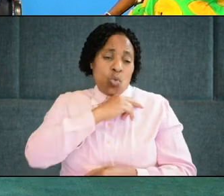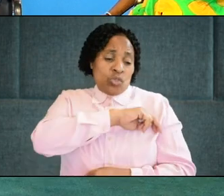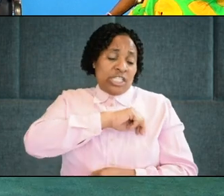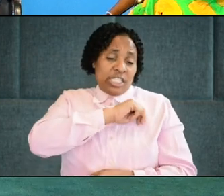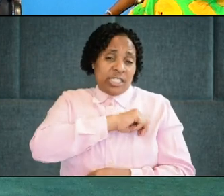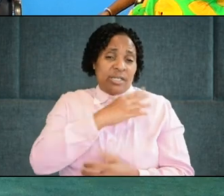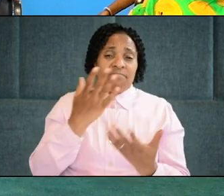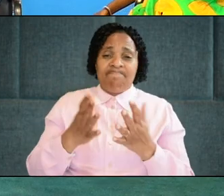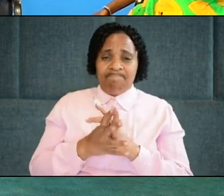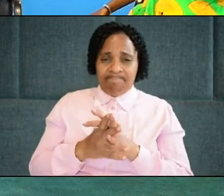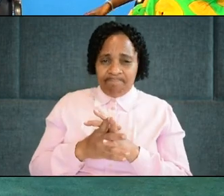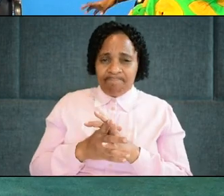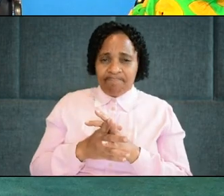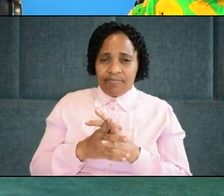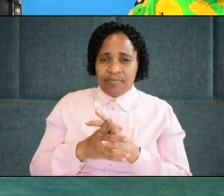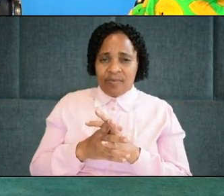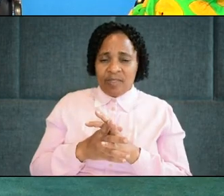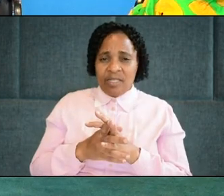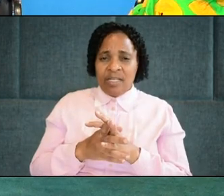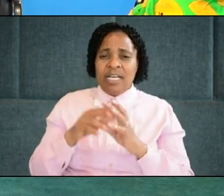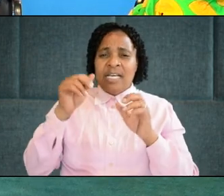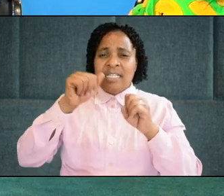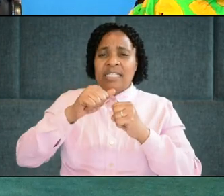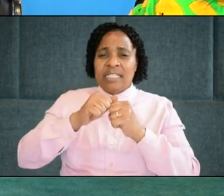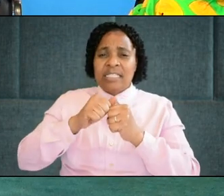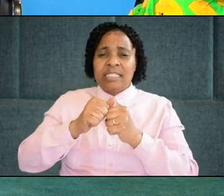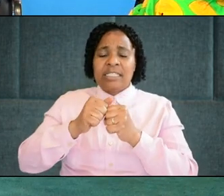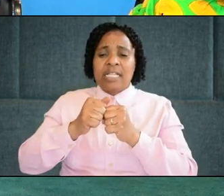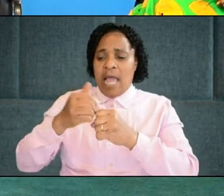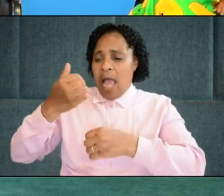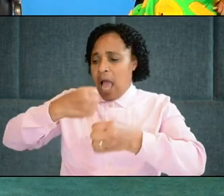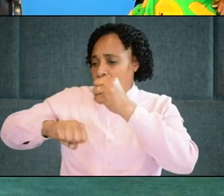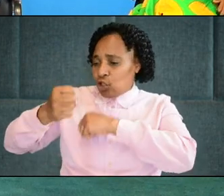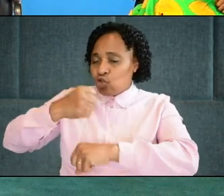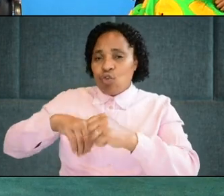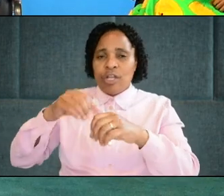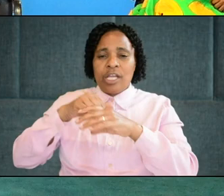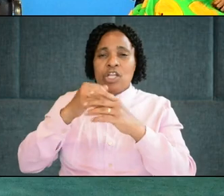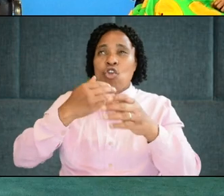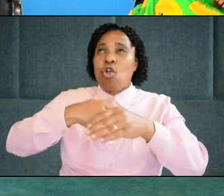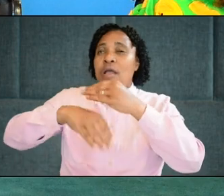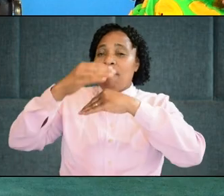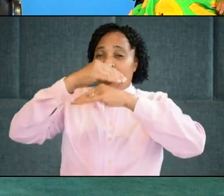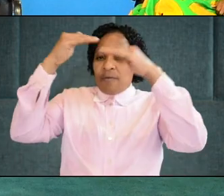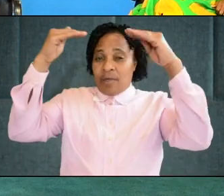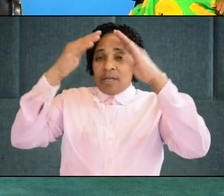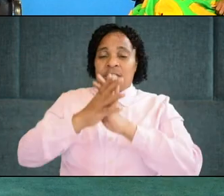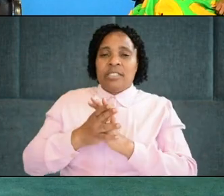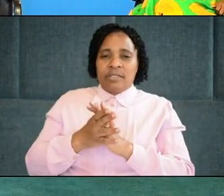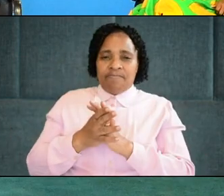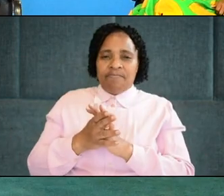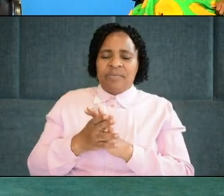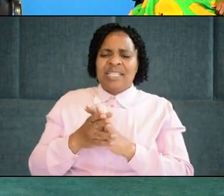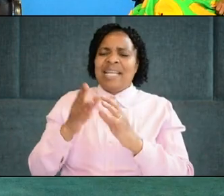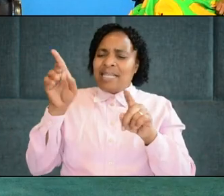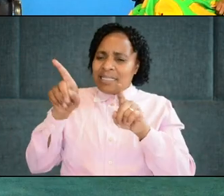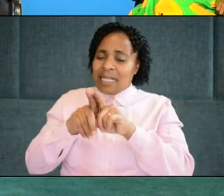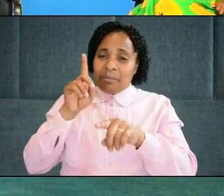is an arsenal in God's weaponry. Just as he used